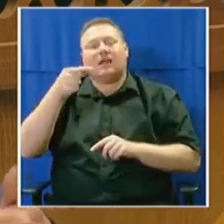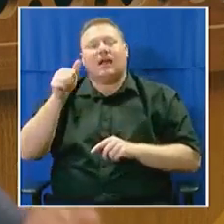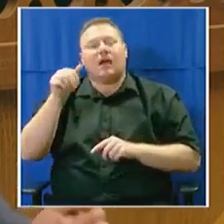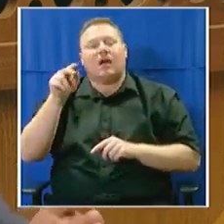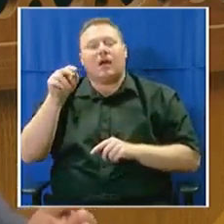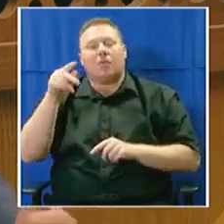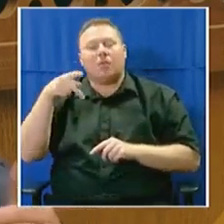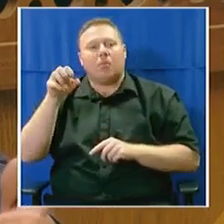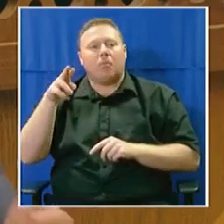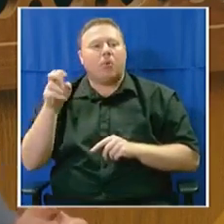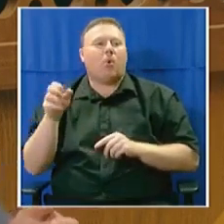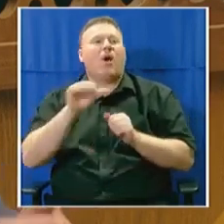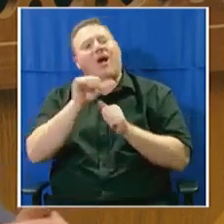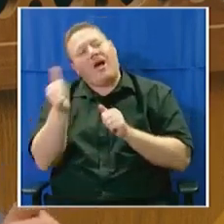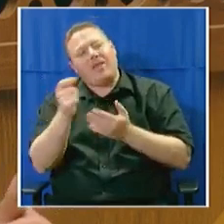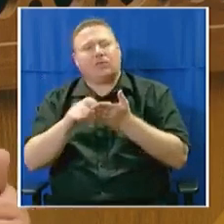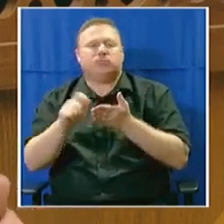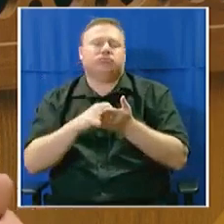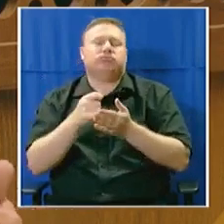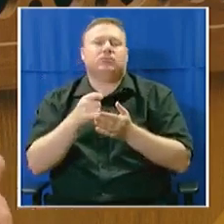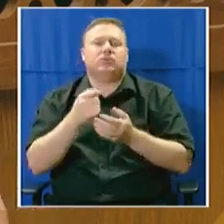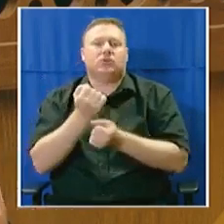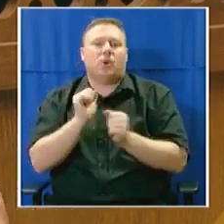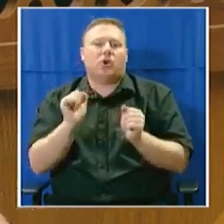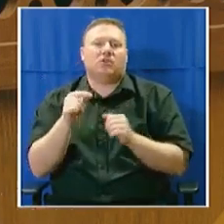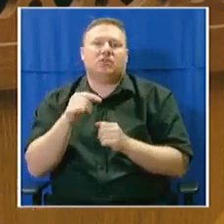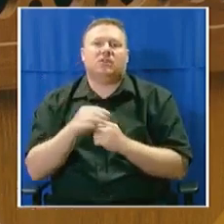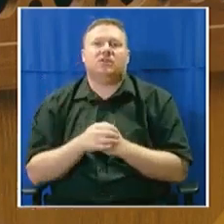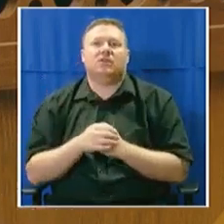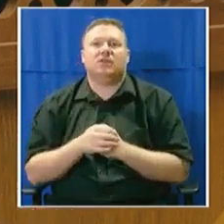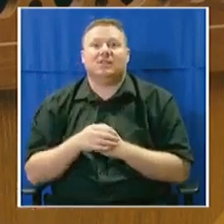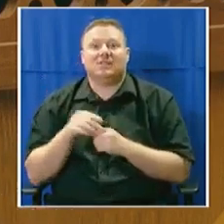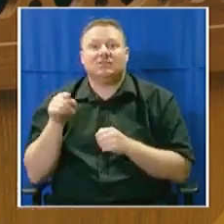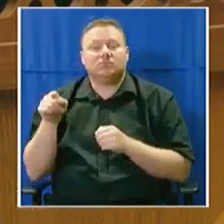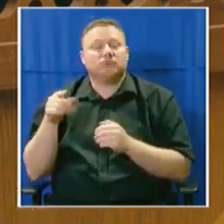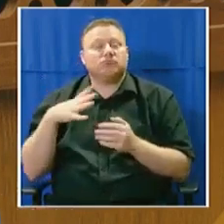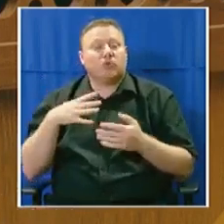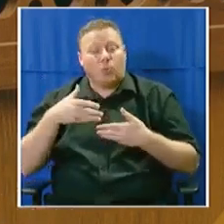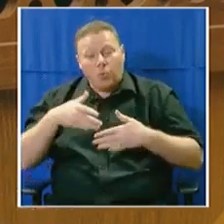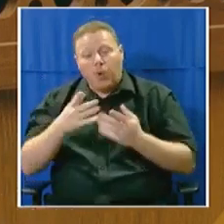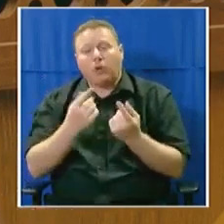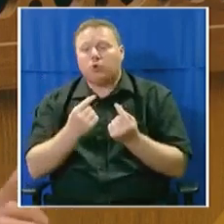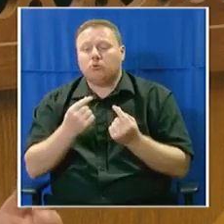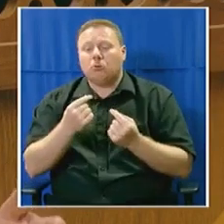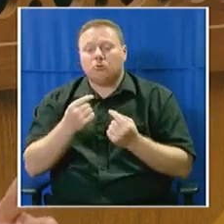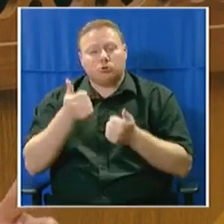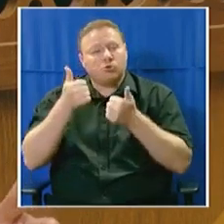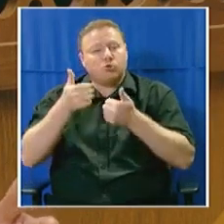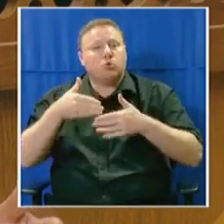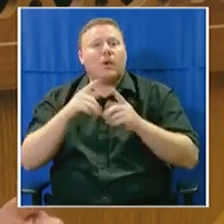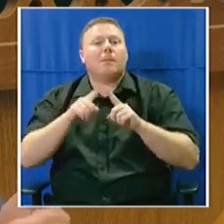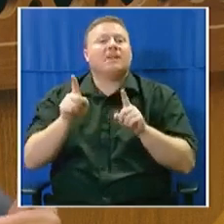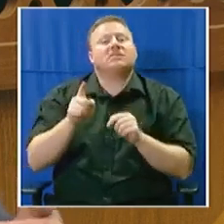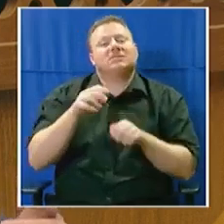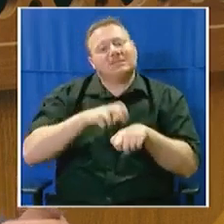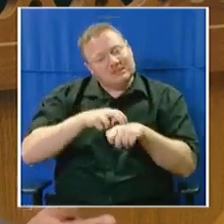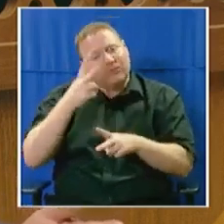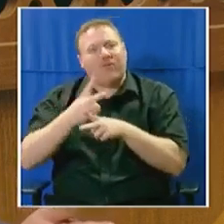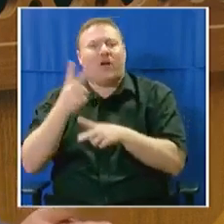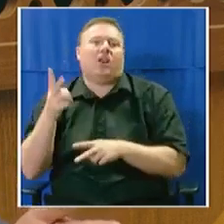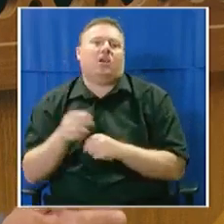ACDP welcomes that interim mechanism, clearly this must be finalised. We also suggested, as we've done in the past, that there